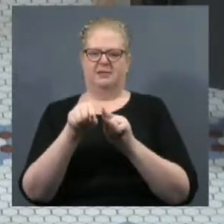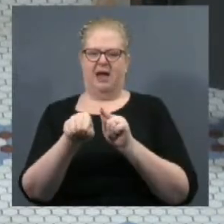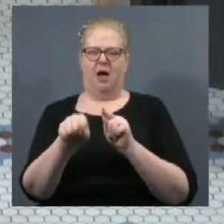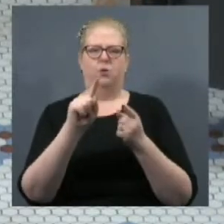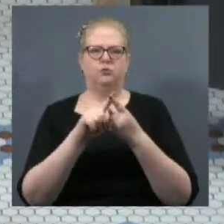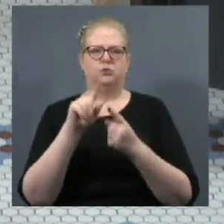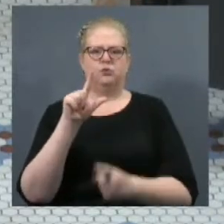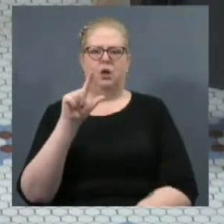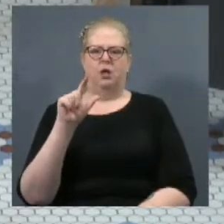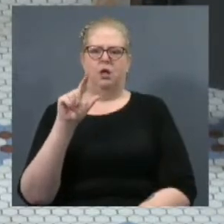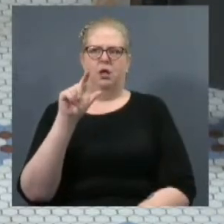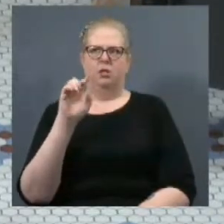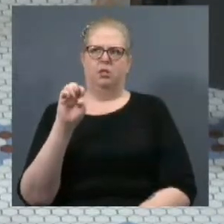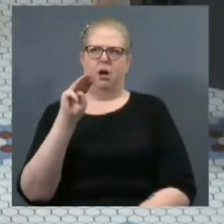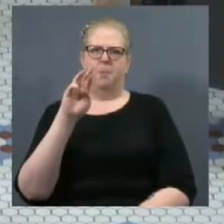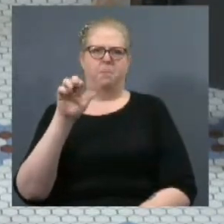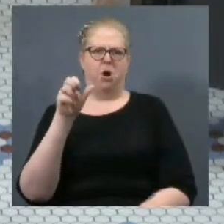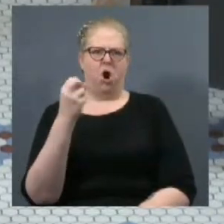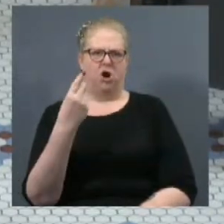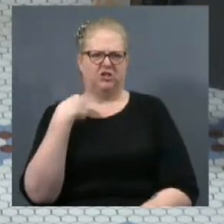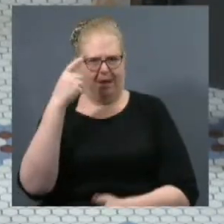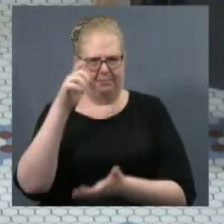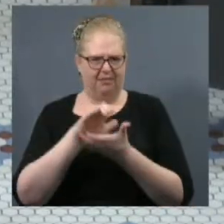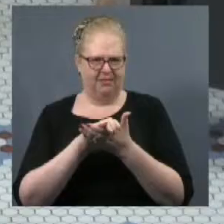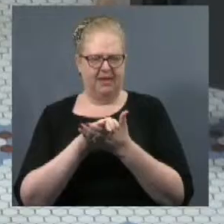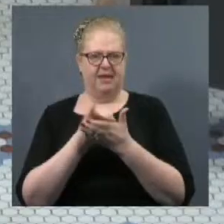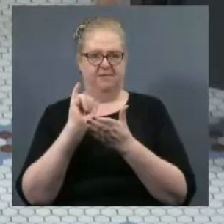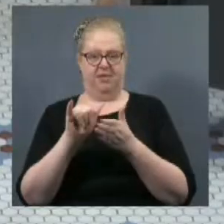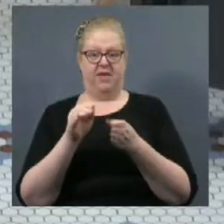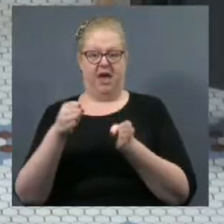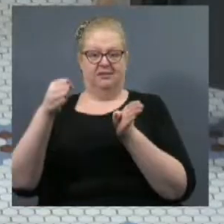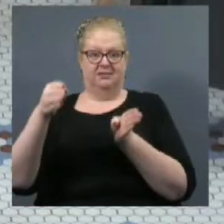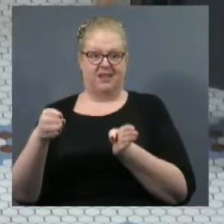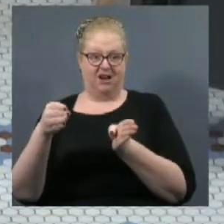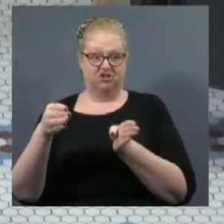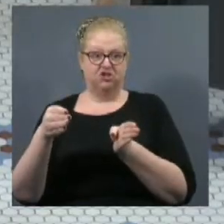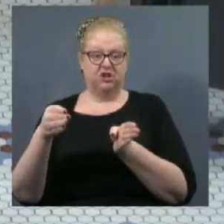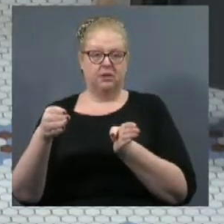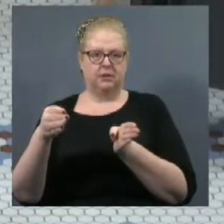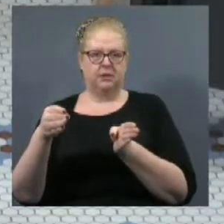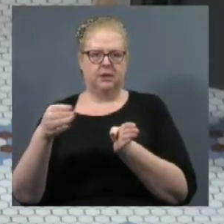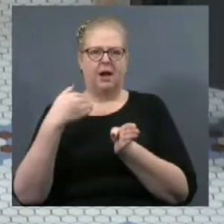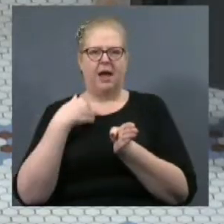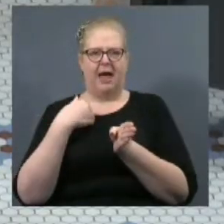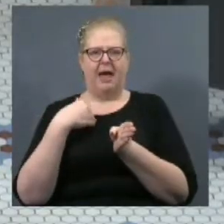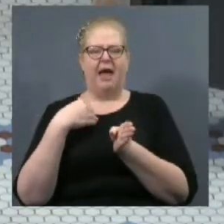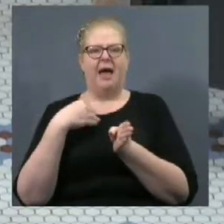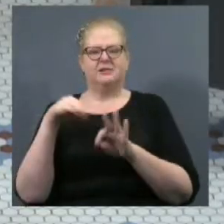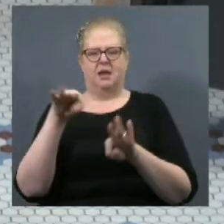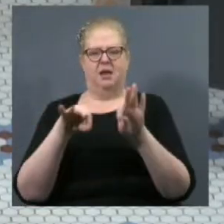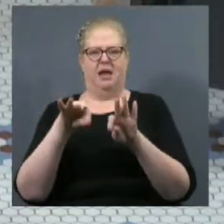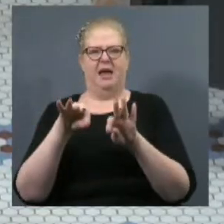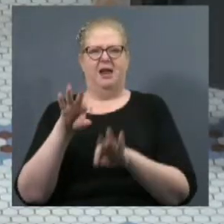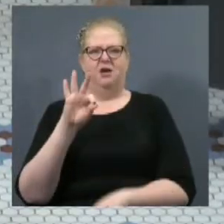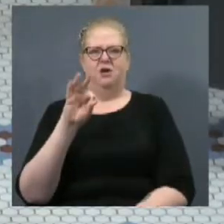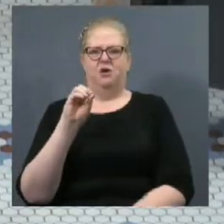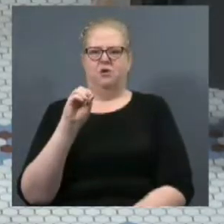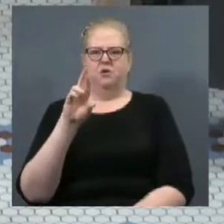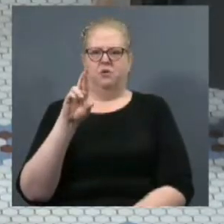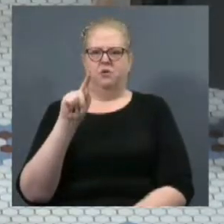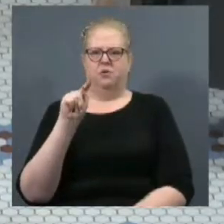So, is it LaMarche? Maybe. But that section has a additive called Fortify, which is